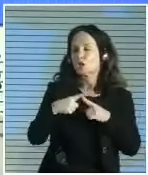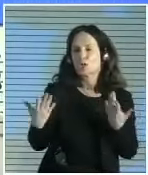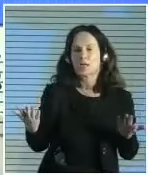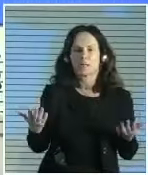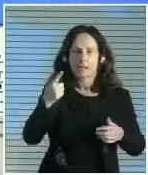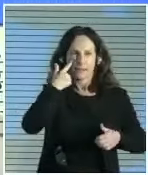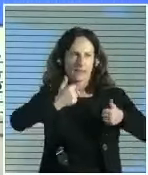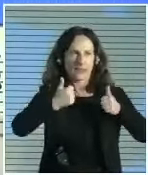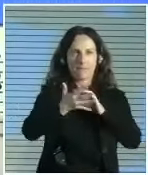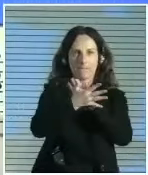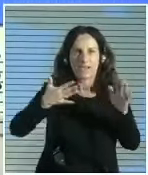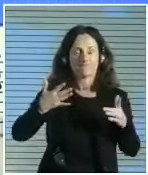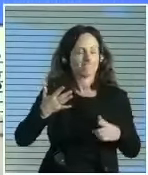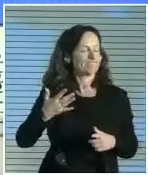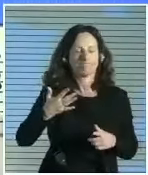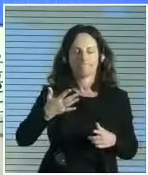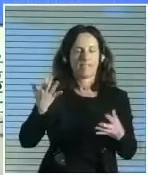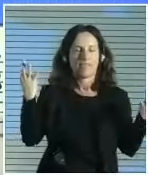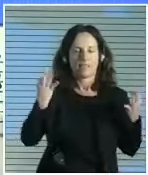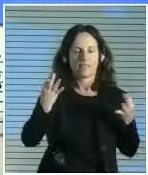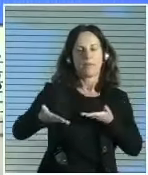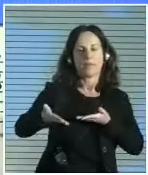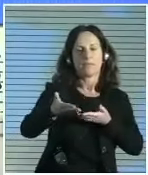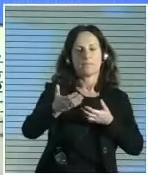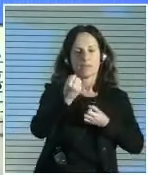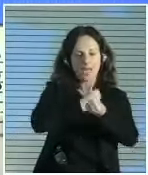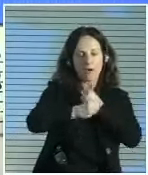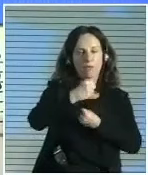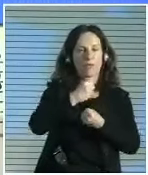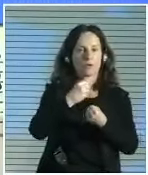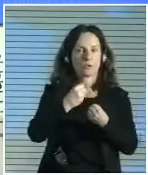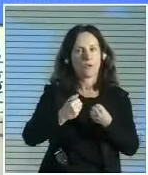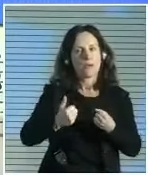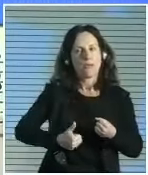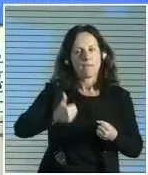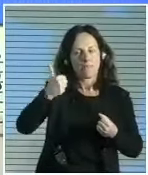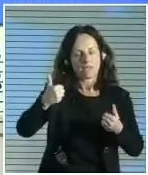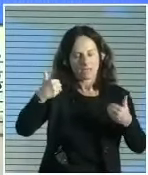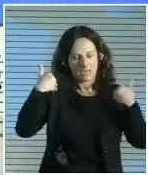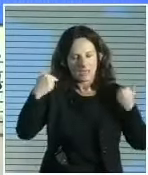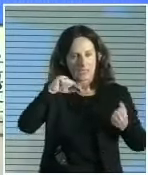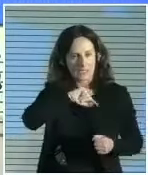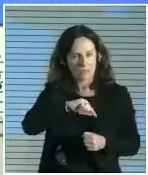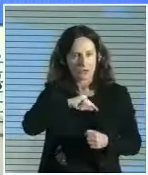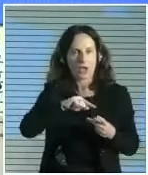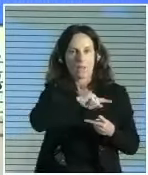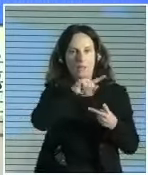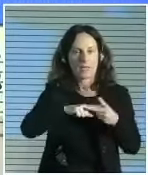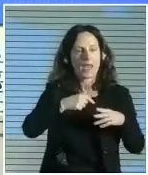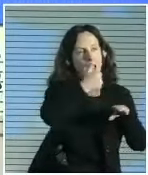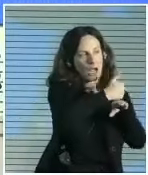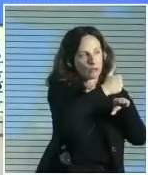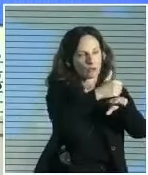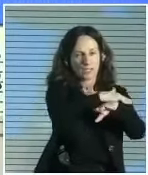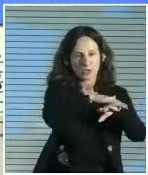more responsible authorities, and more engaged consumers. This is the experience that we have taken, and through the Global